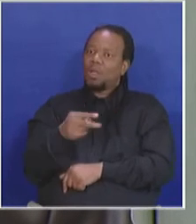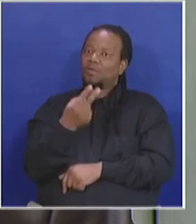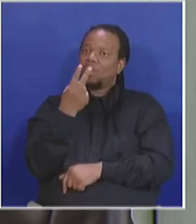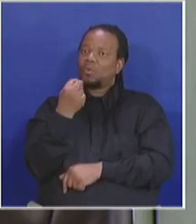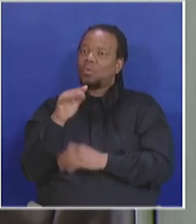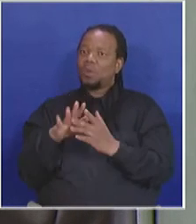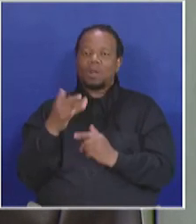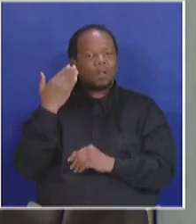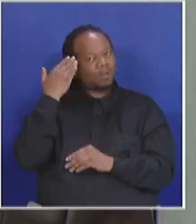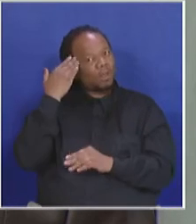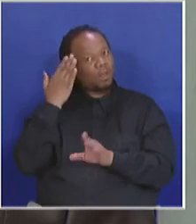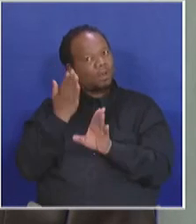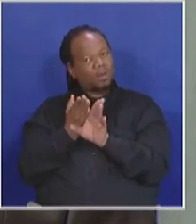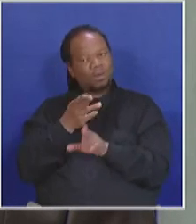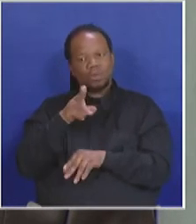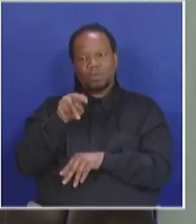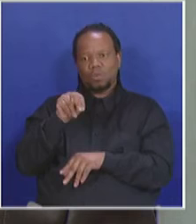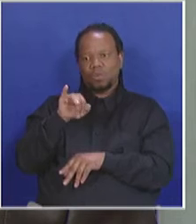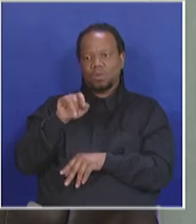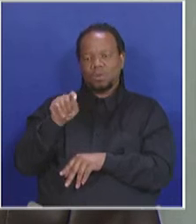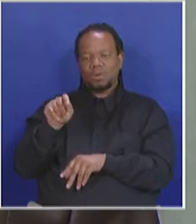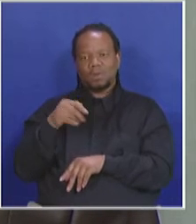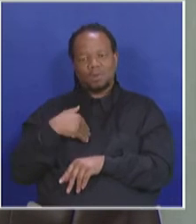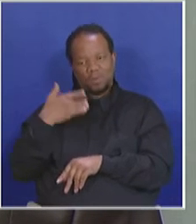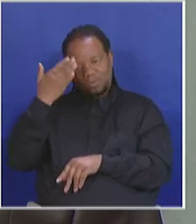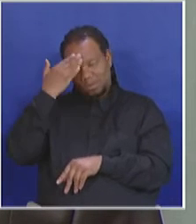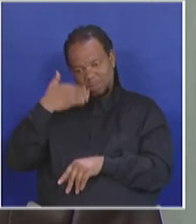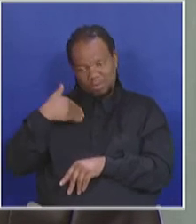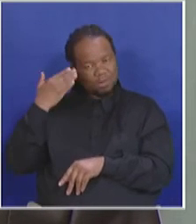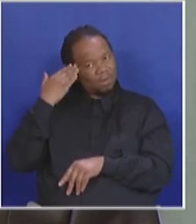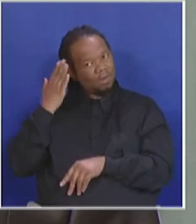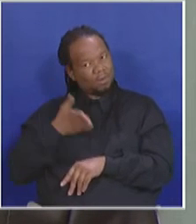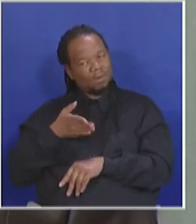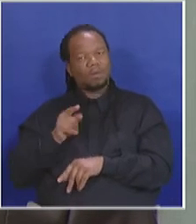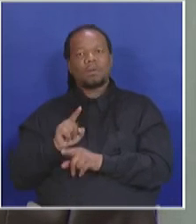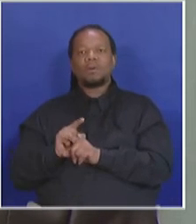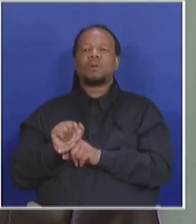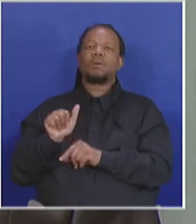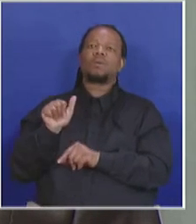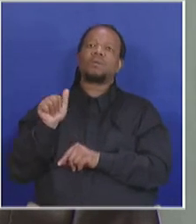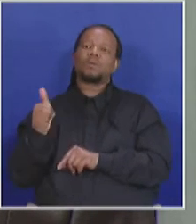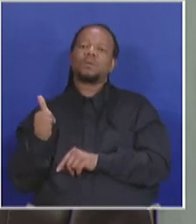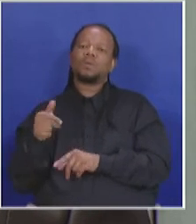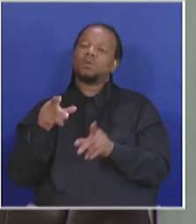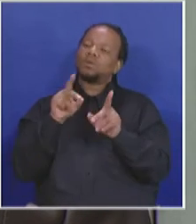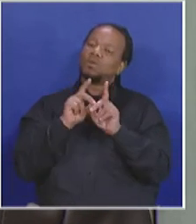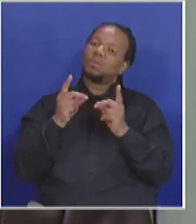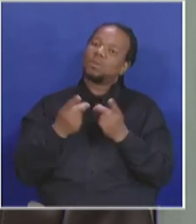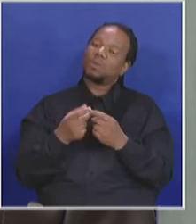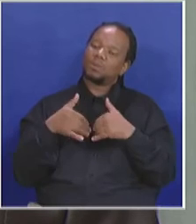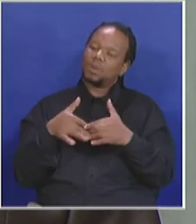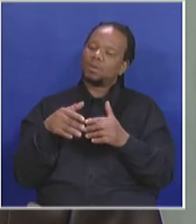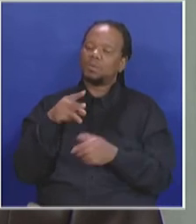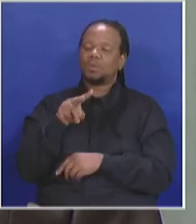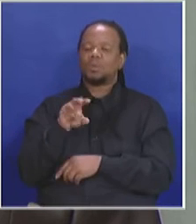psychiatric unit and psychogeriatric unit, the initiative by the Department of Health in